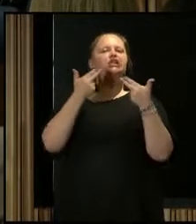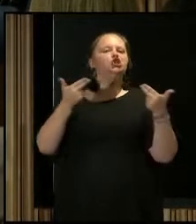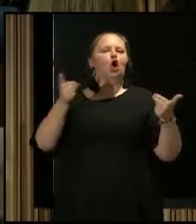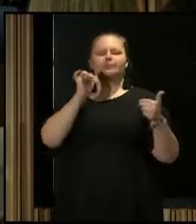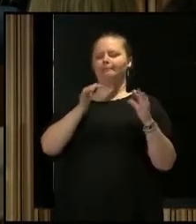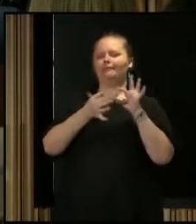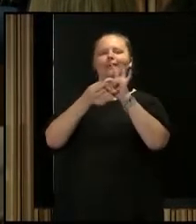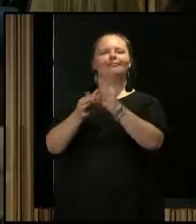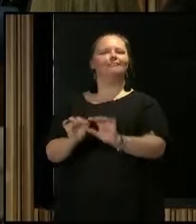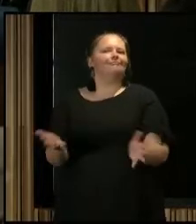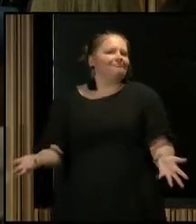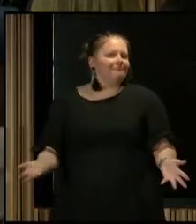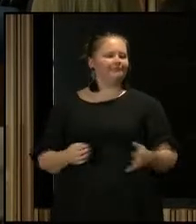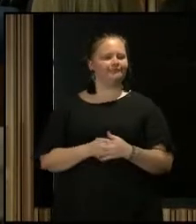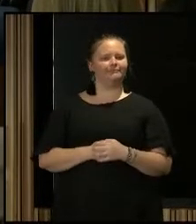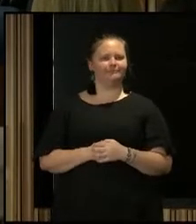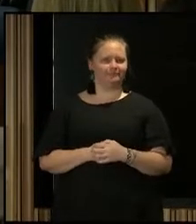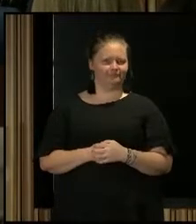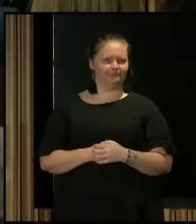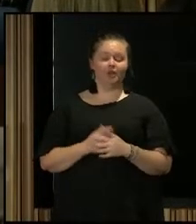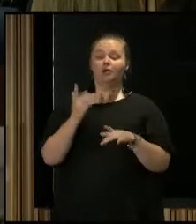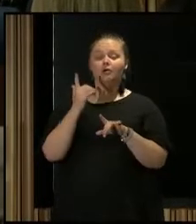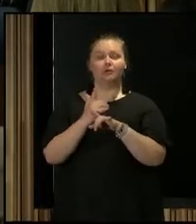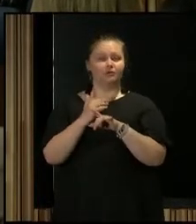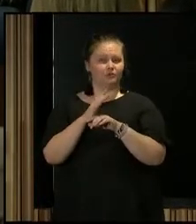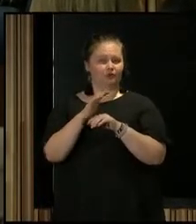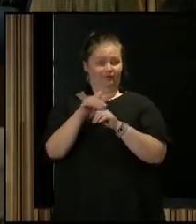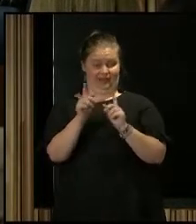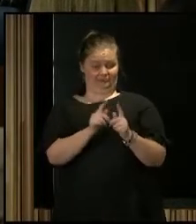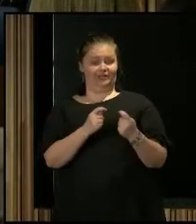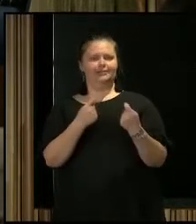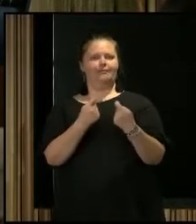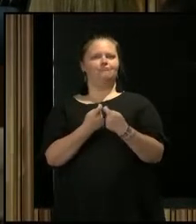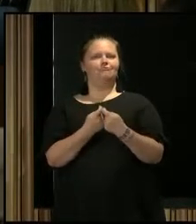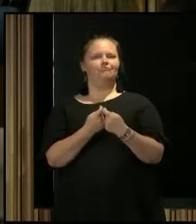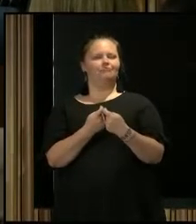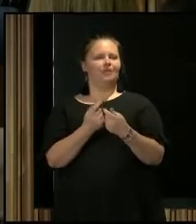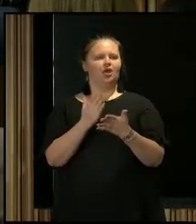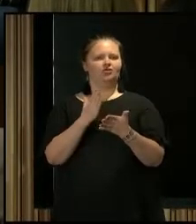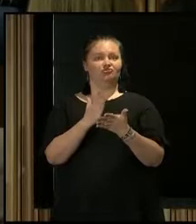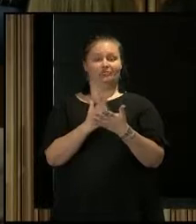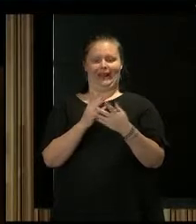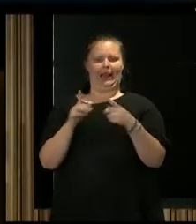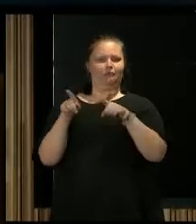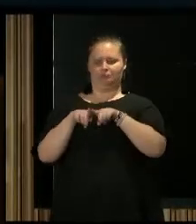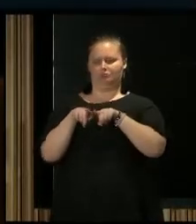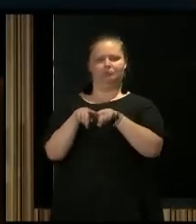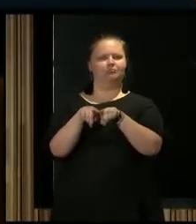that way. You spoke about the fact that the team really has largely been unchanged.